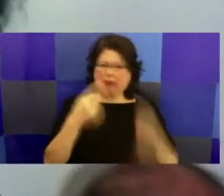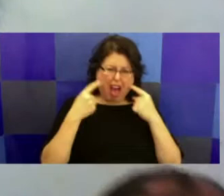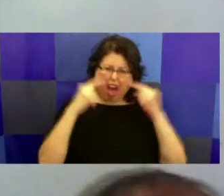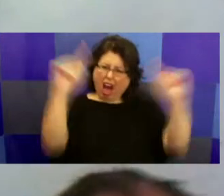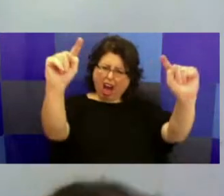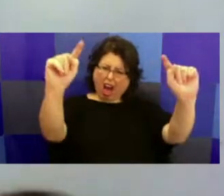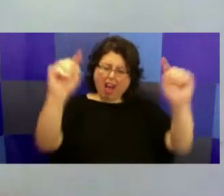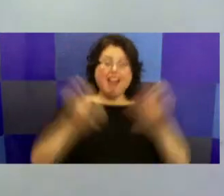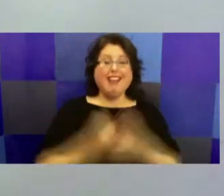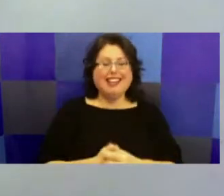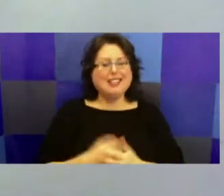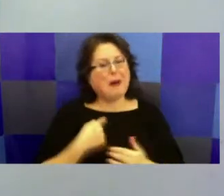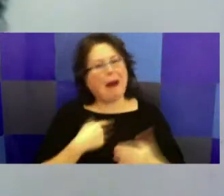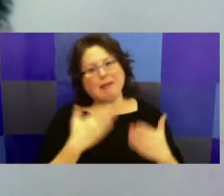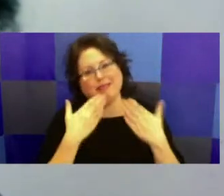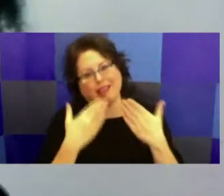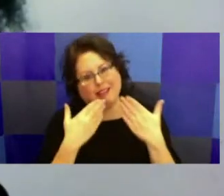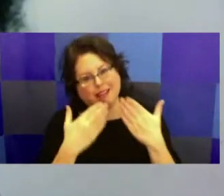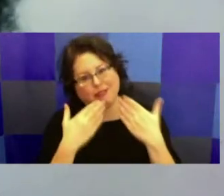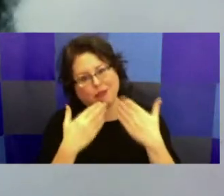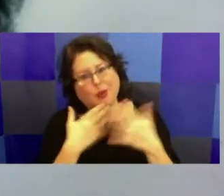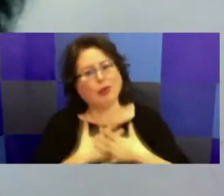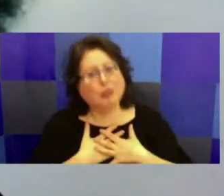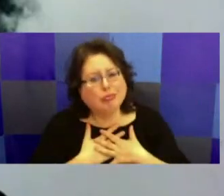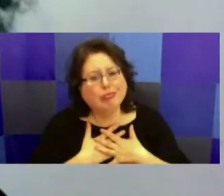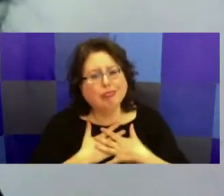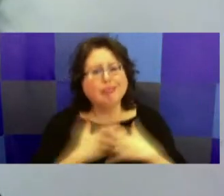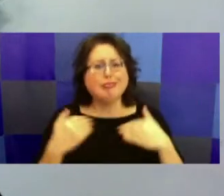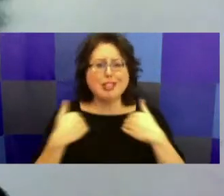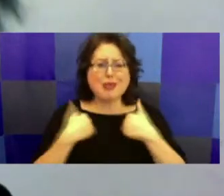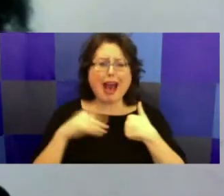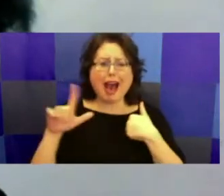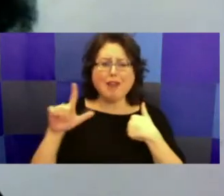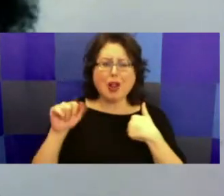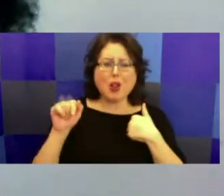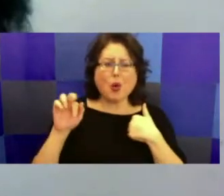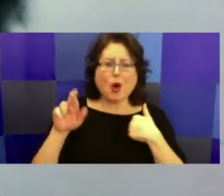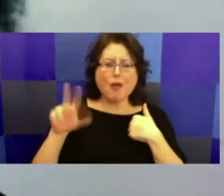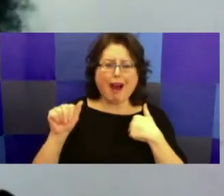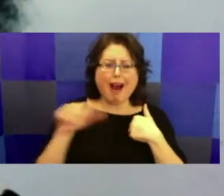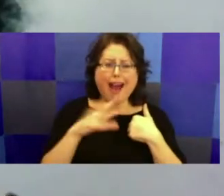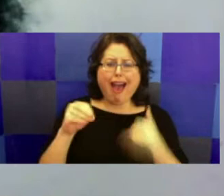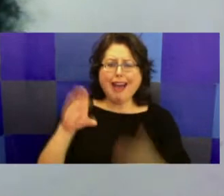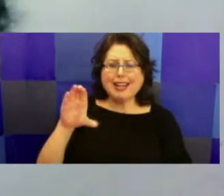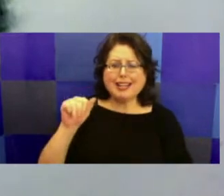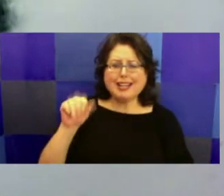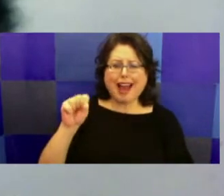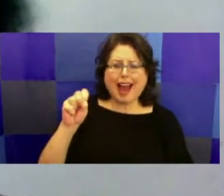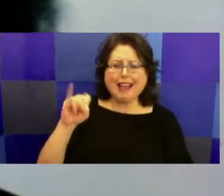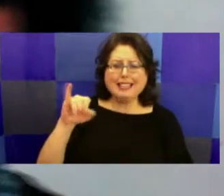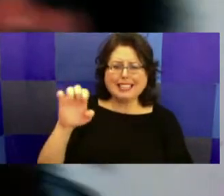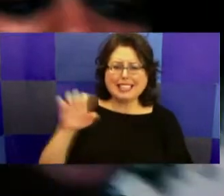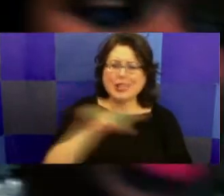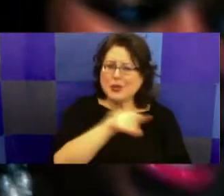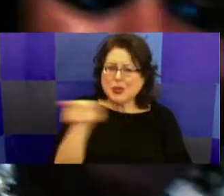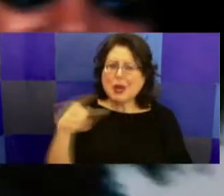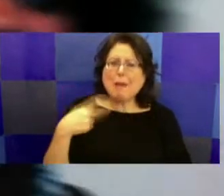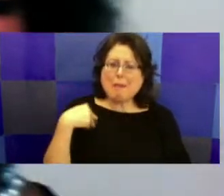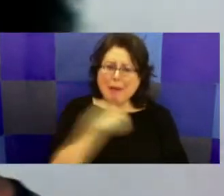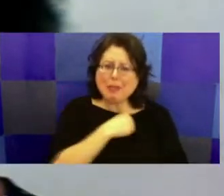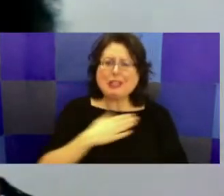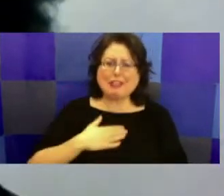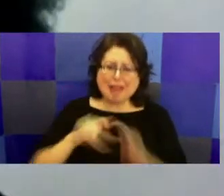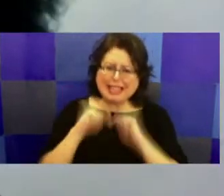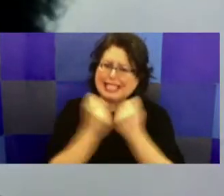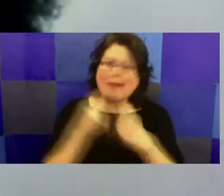so grateful to have Laura and Cassie as members of my team. We could not have